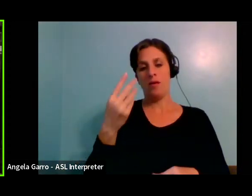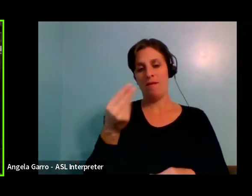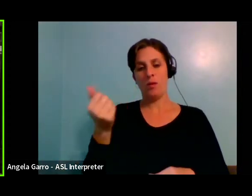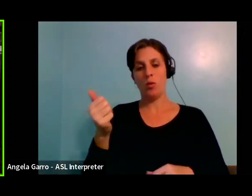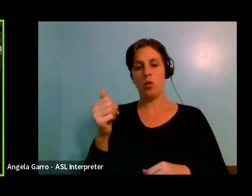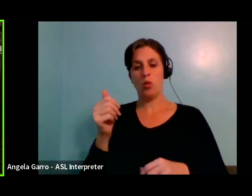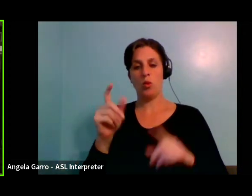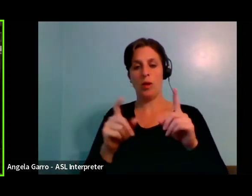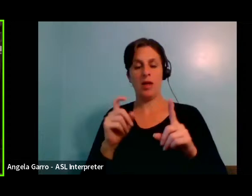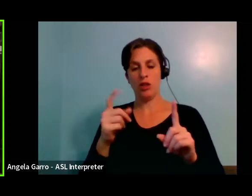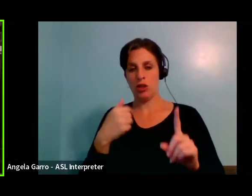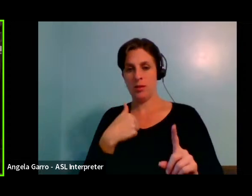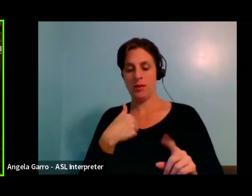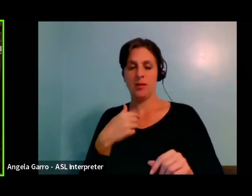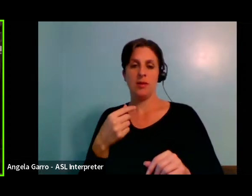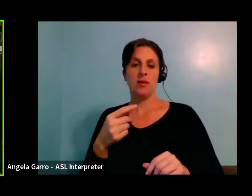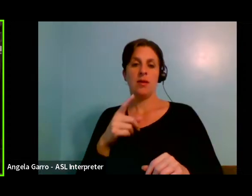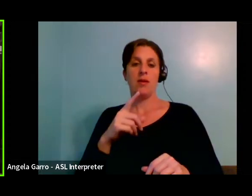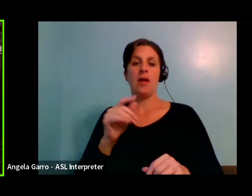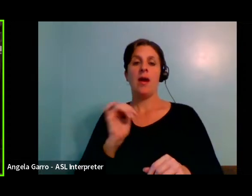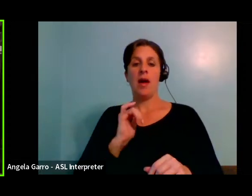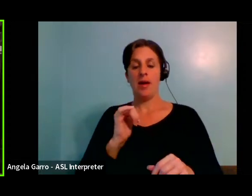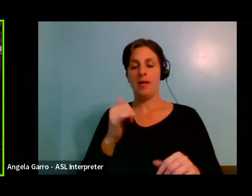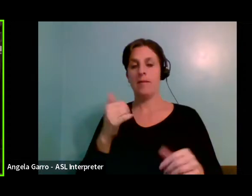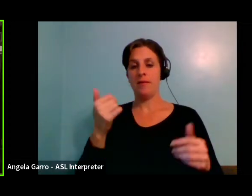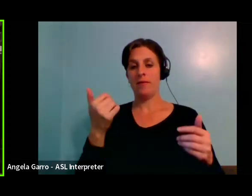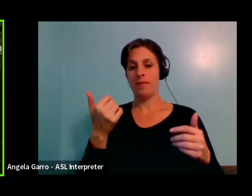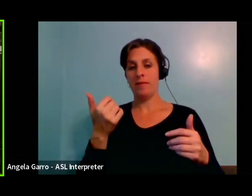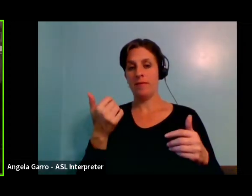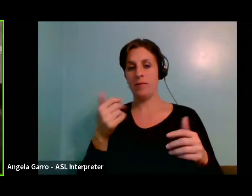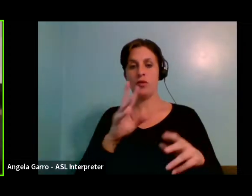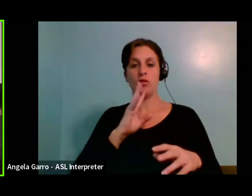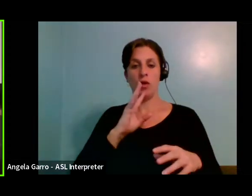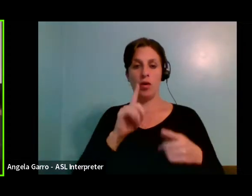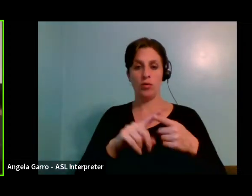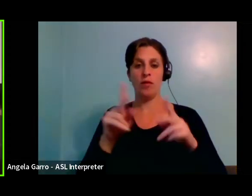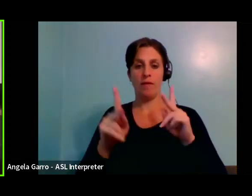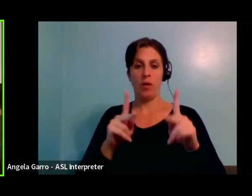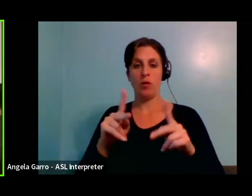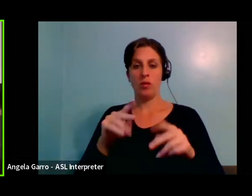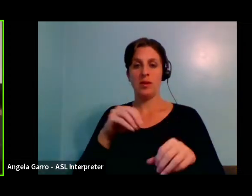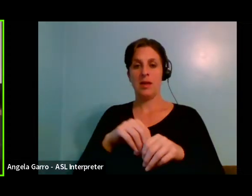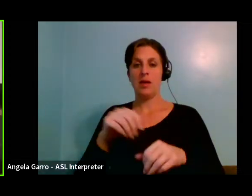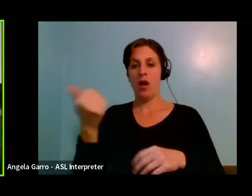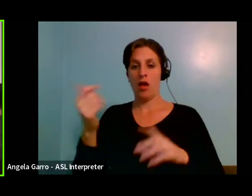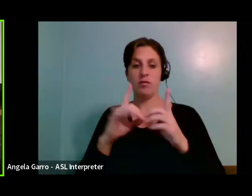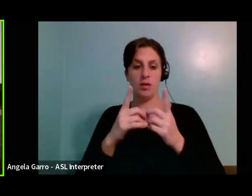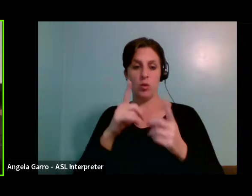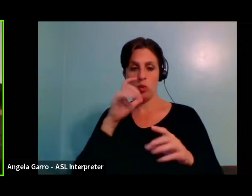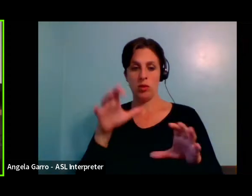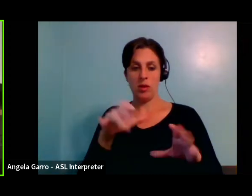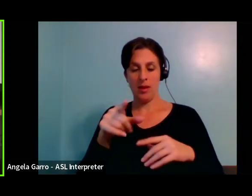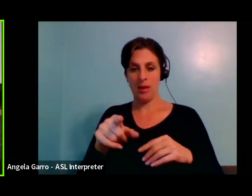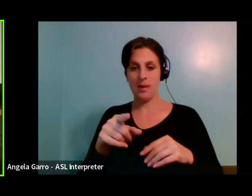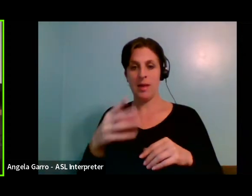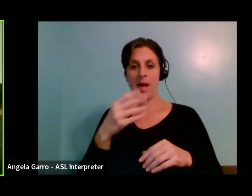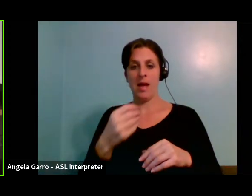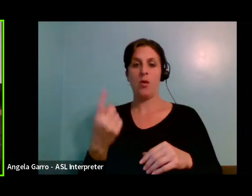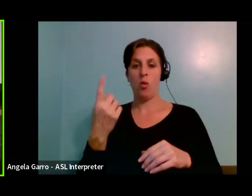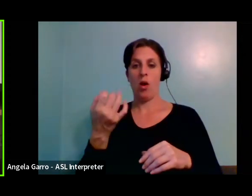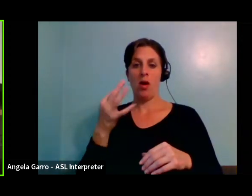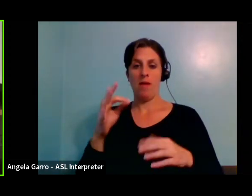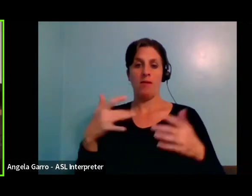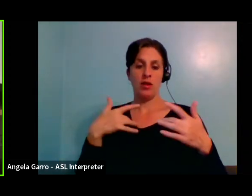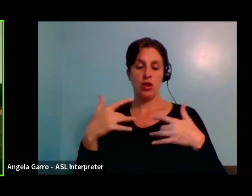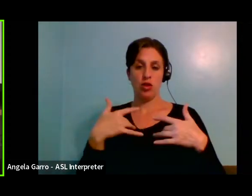actually. So I have talked to folks in other districts that have done this. And one of the concerns